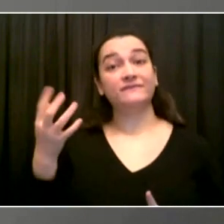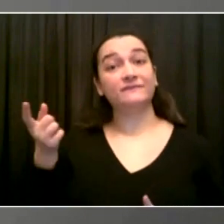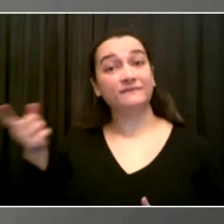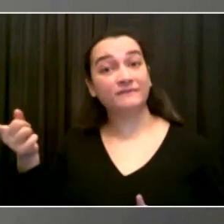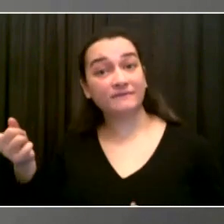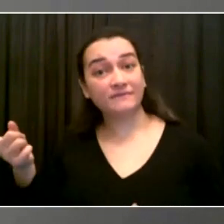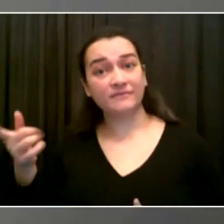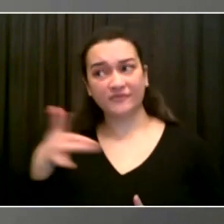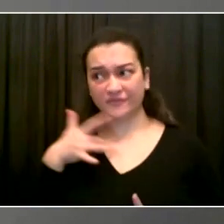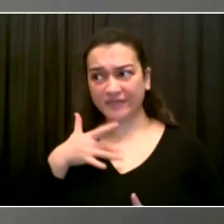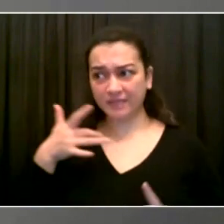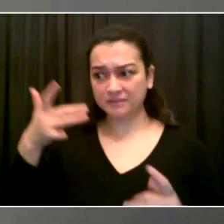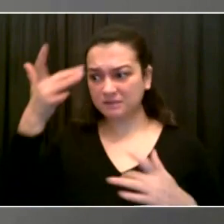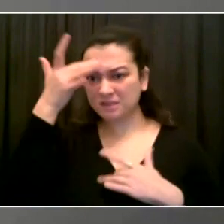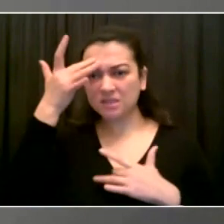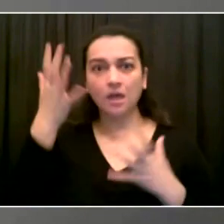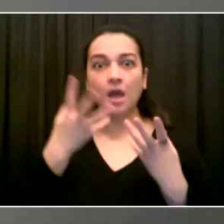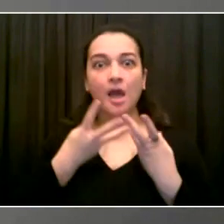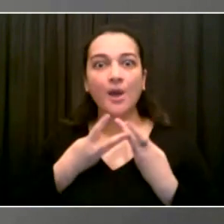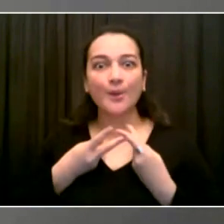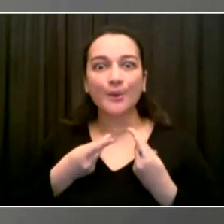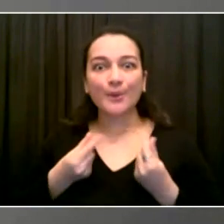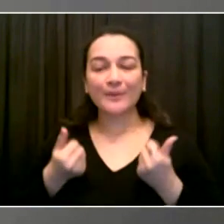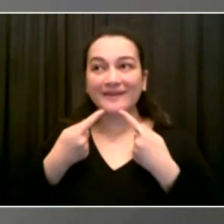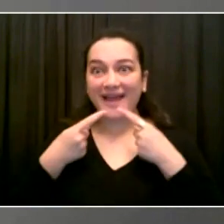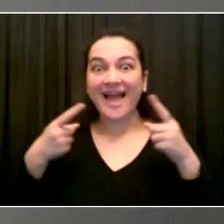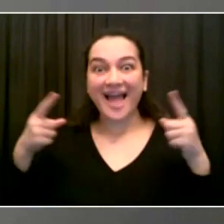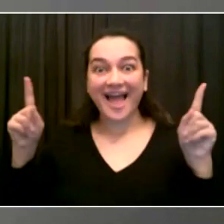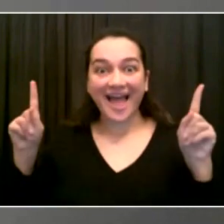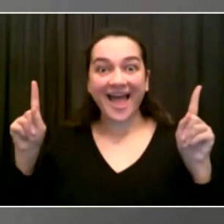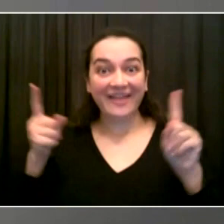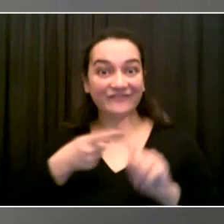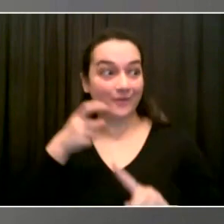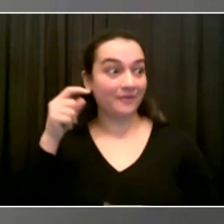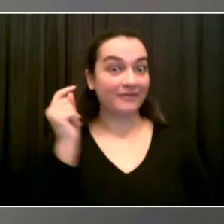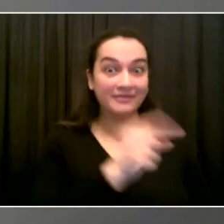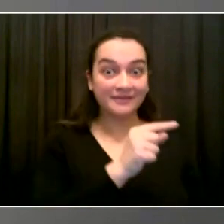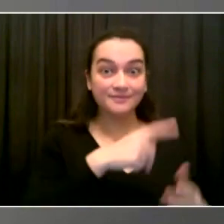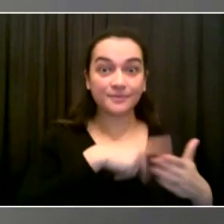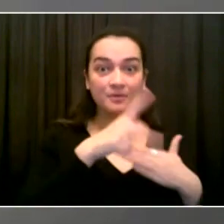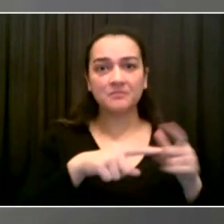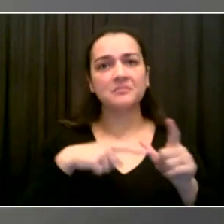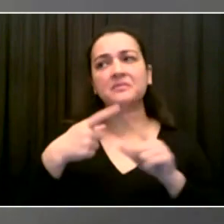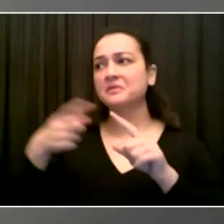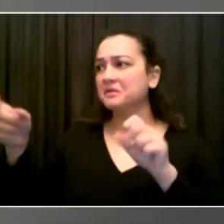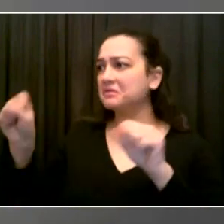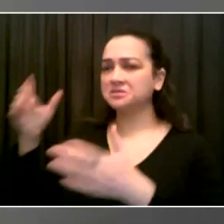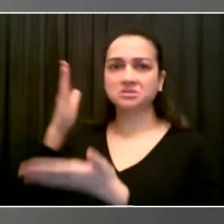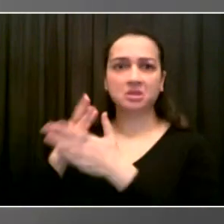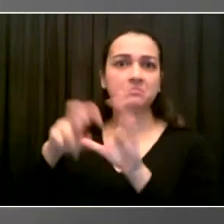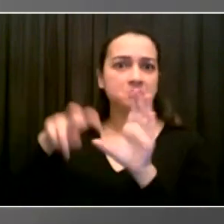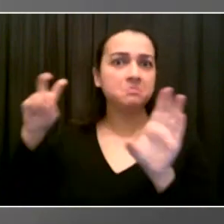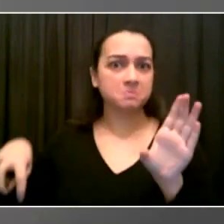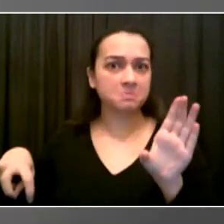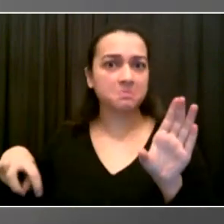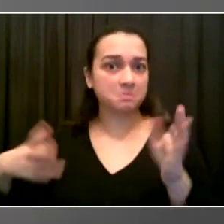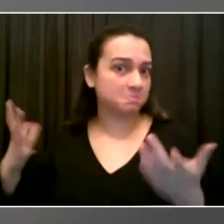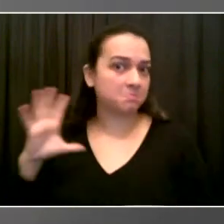that contributed to this COVID pandemic, which are uncontrolled